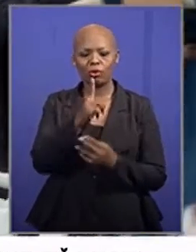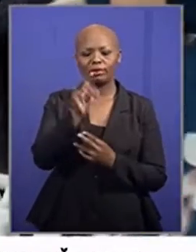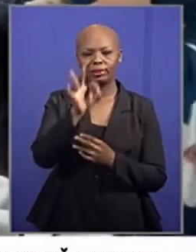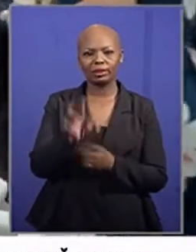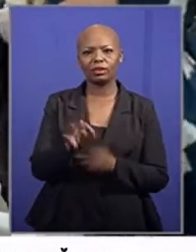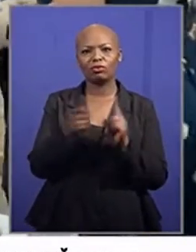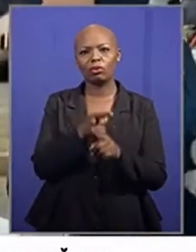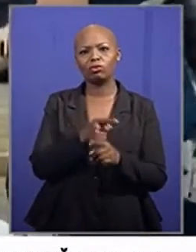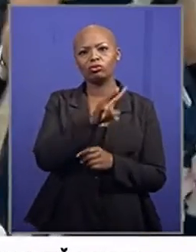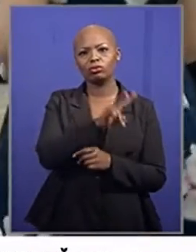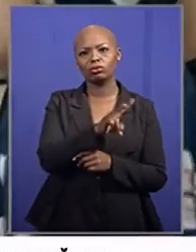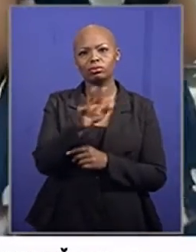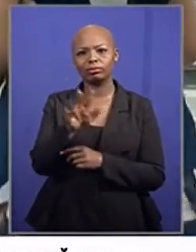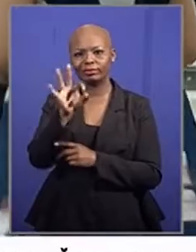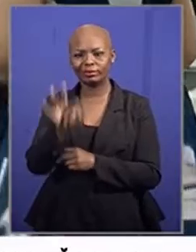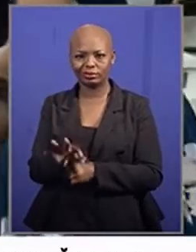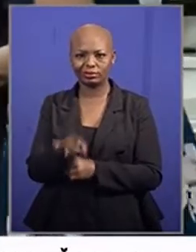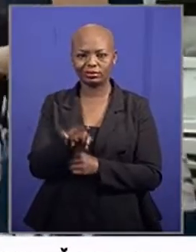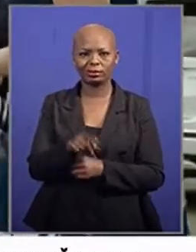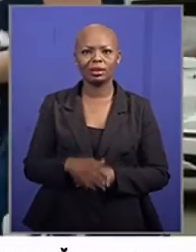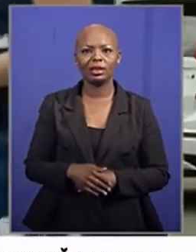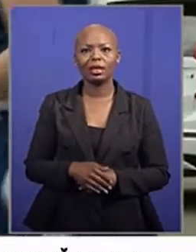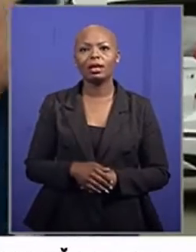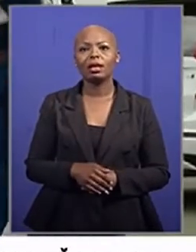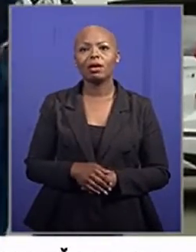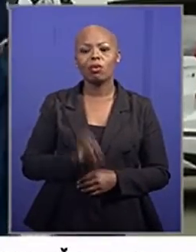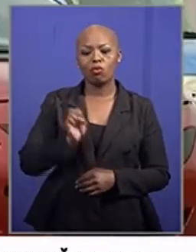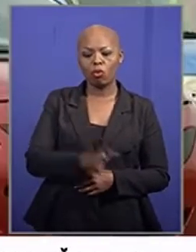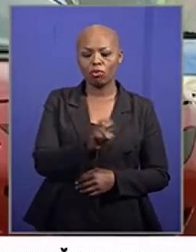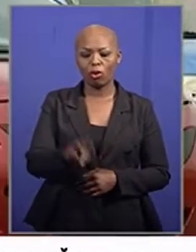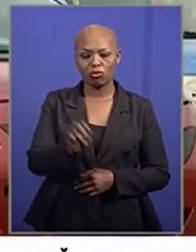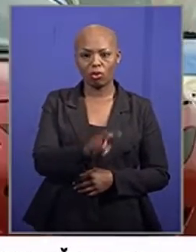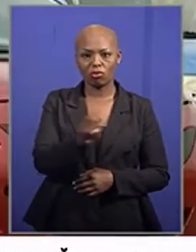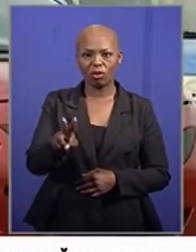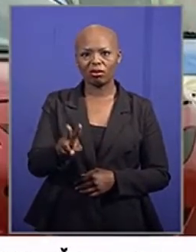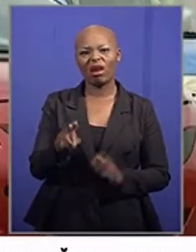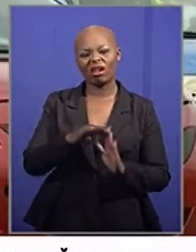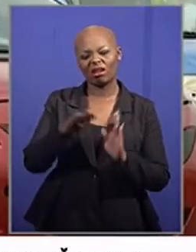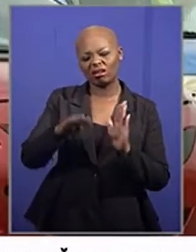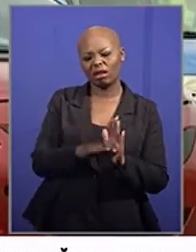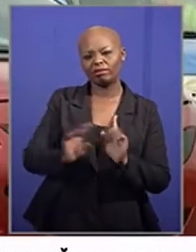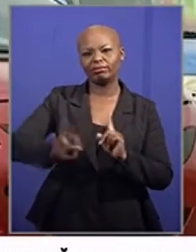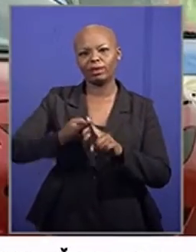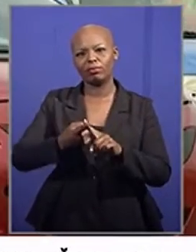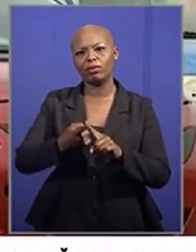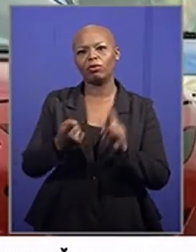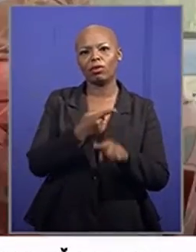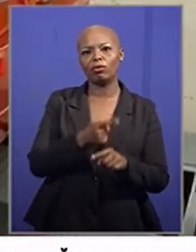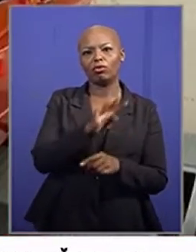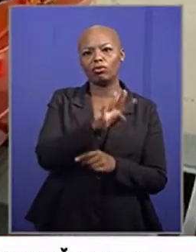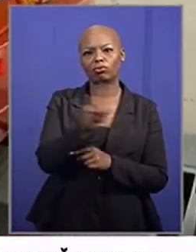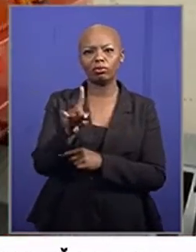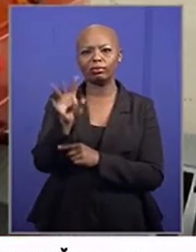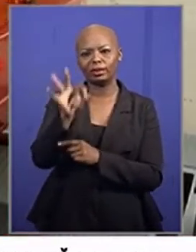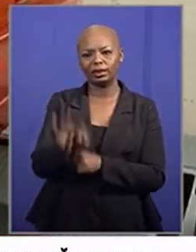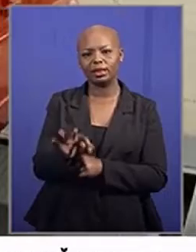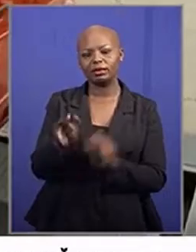di le 28, fa dintsho tsa bao ba tsamayang ka dinao di ile tlase go tloga go di le 41 go ya go